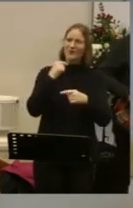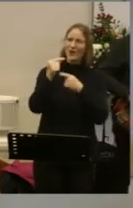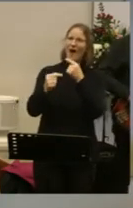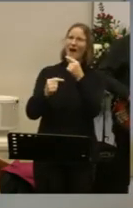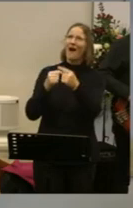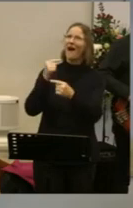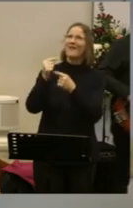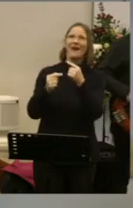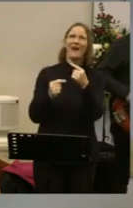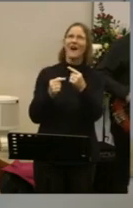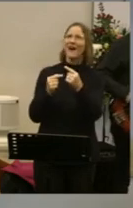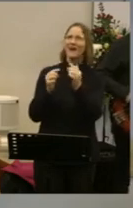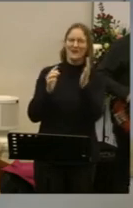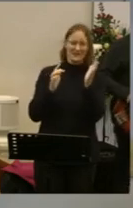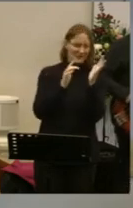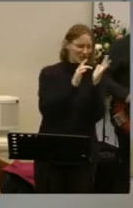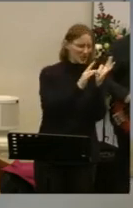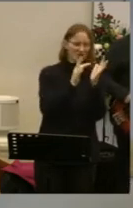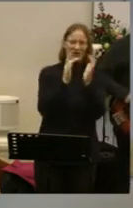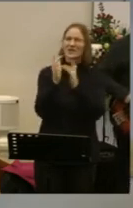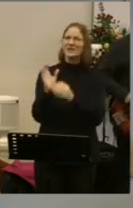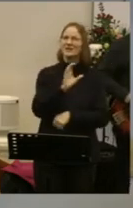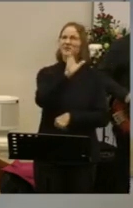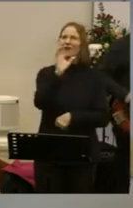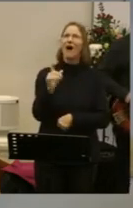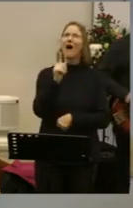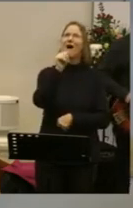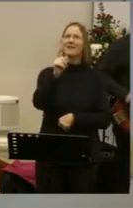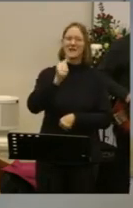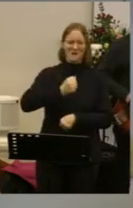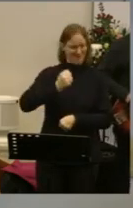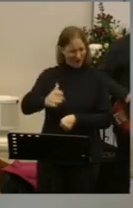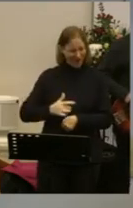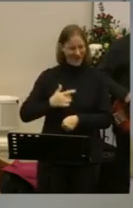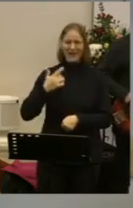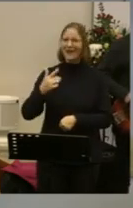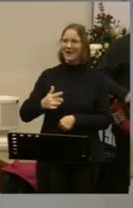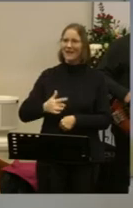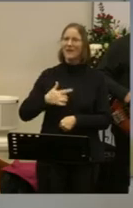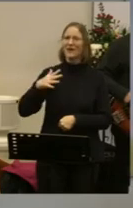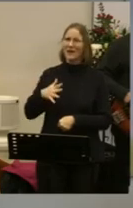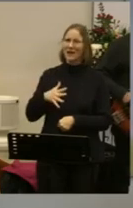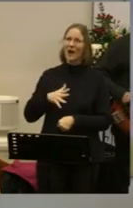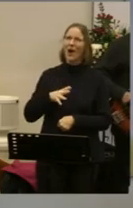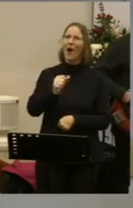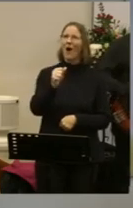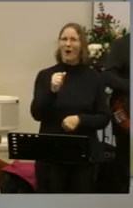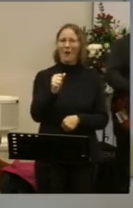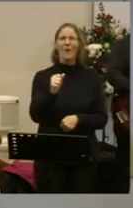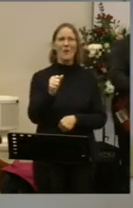yours forever Jesus Christ, my living